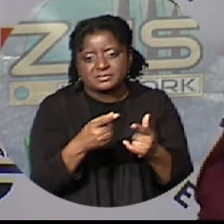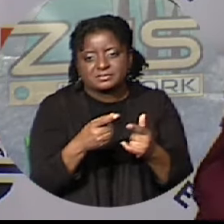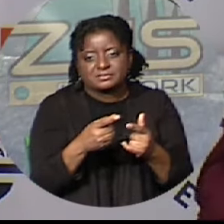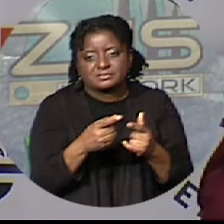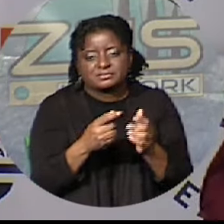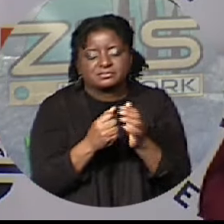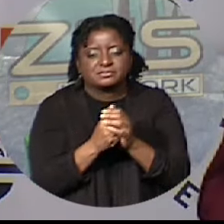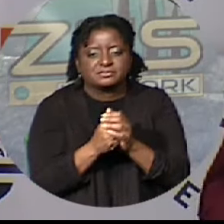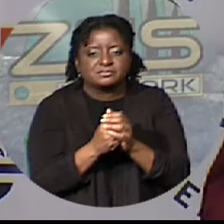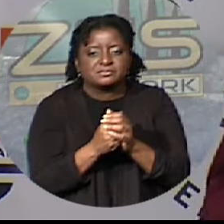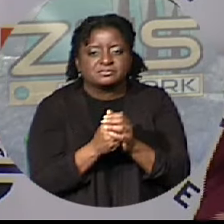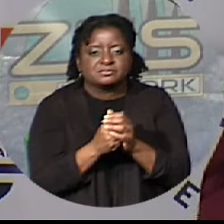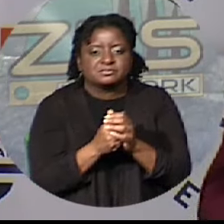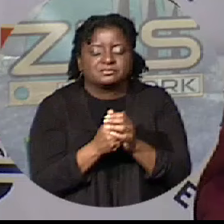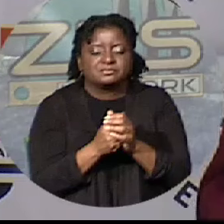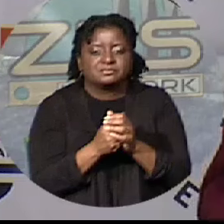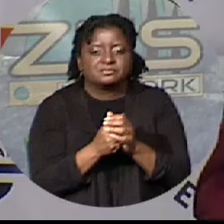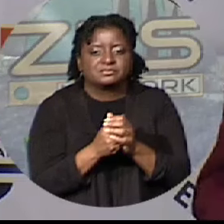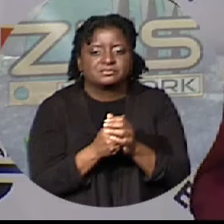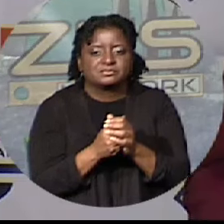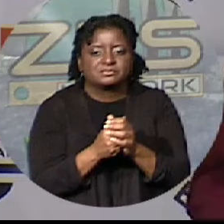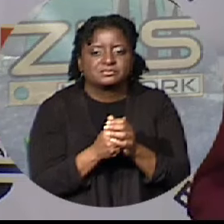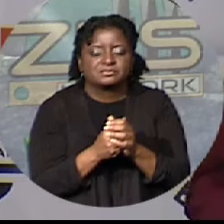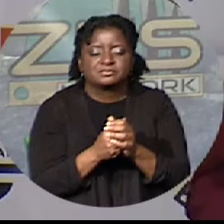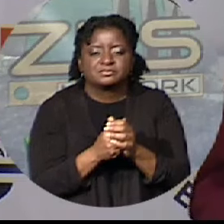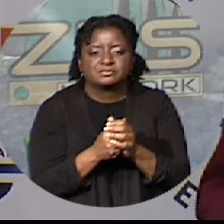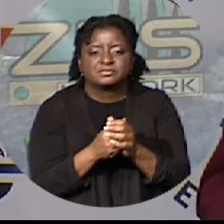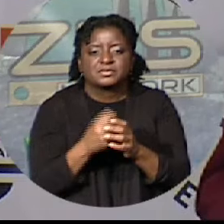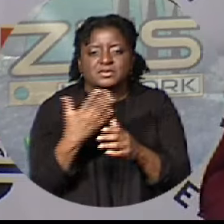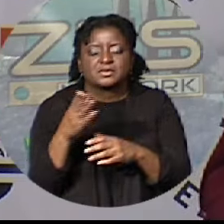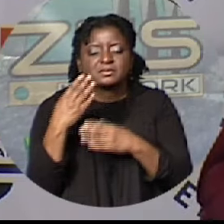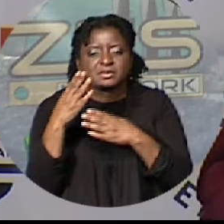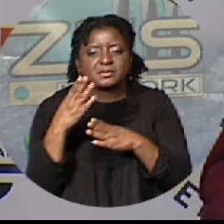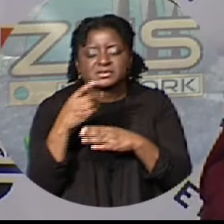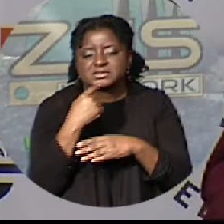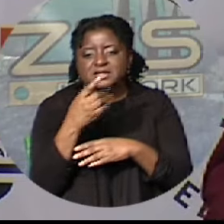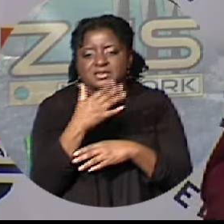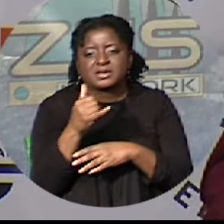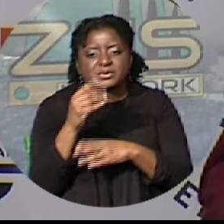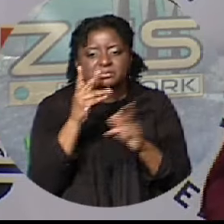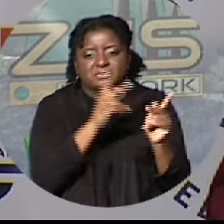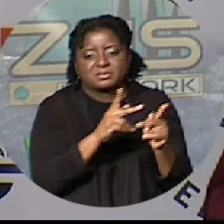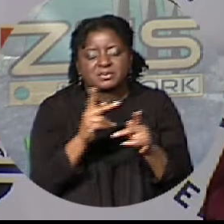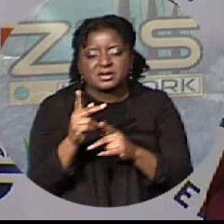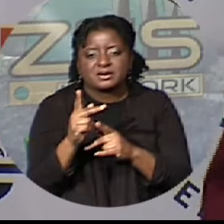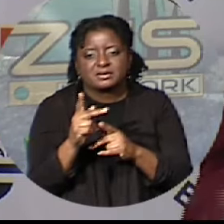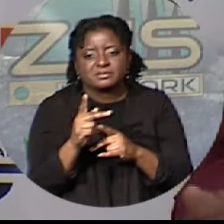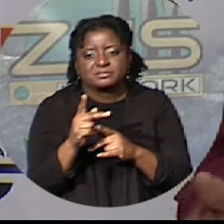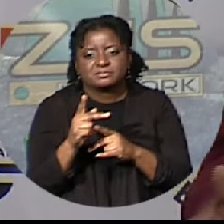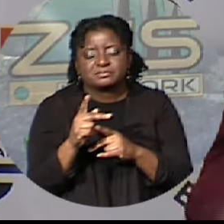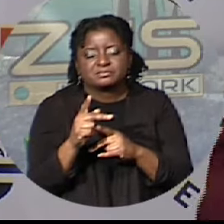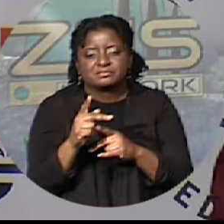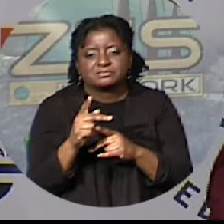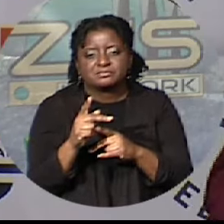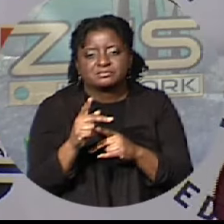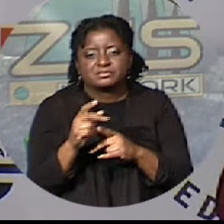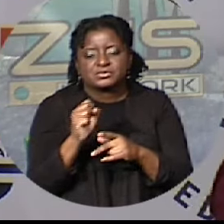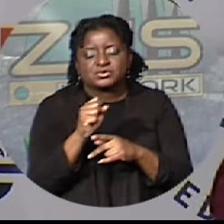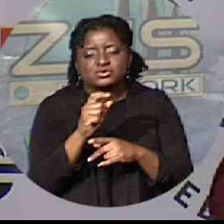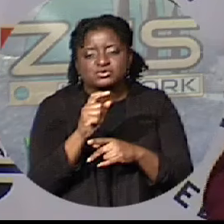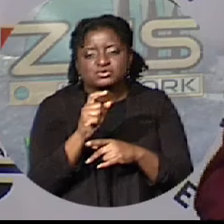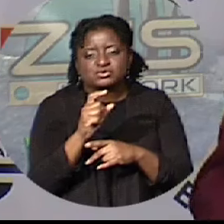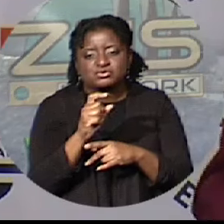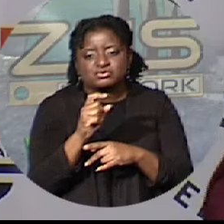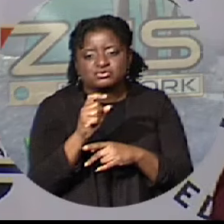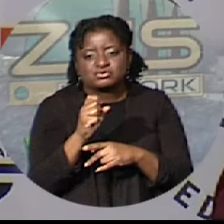had just recently hosted the main games, said they would be prepared to step in. Sri Lanka, which had bid unsuccessfully for